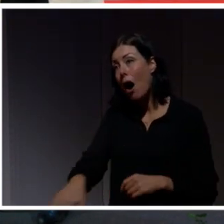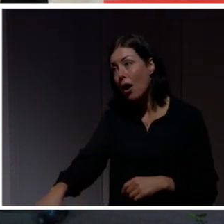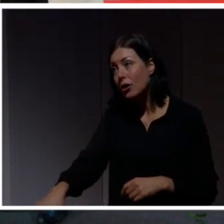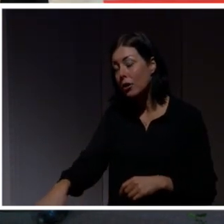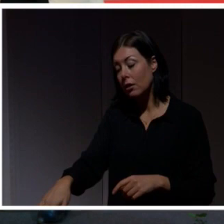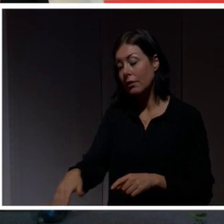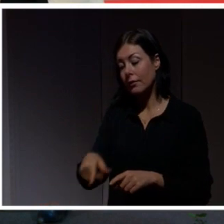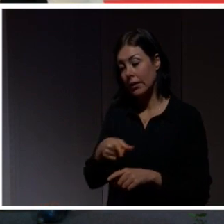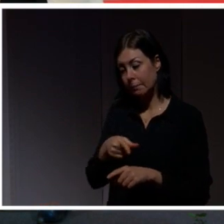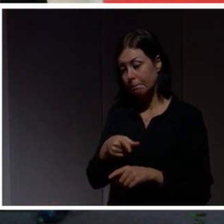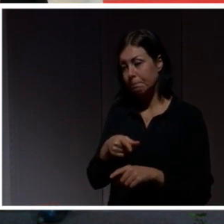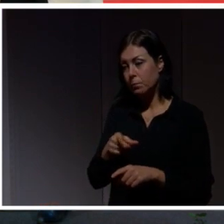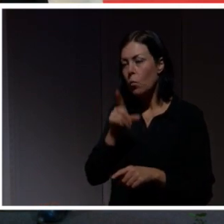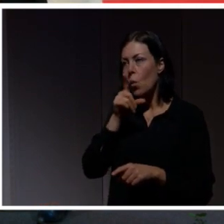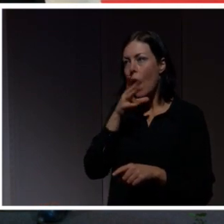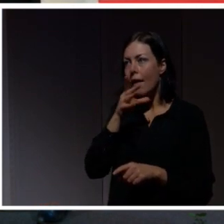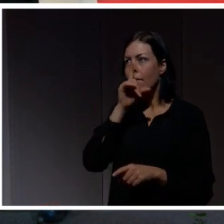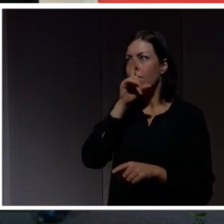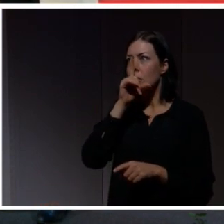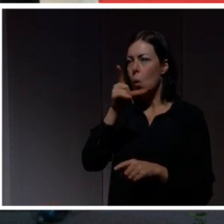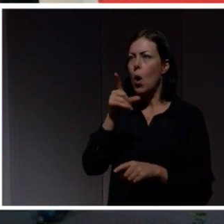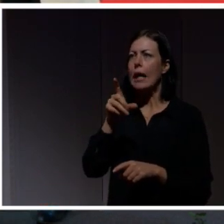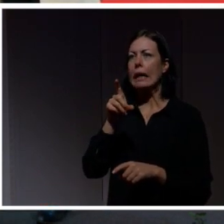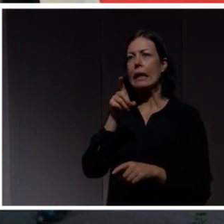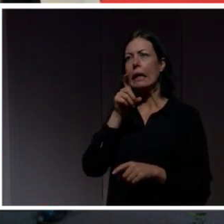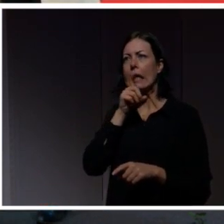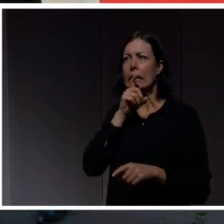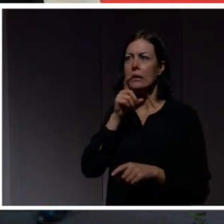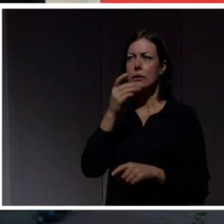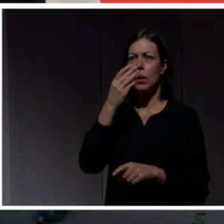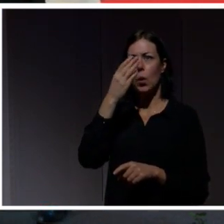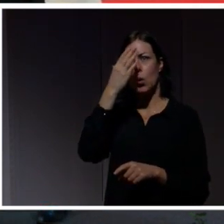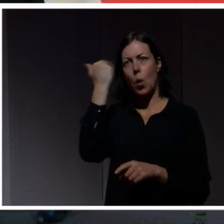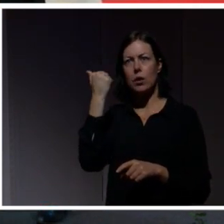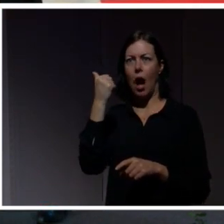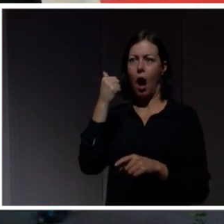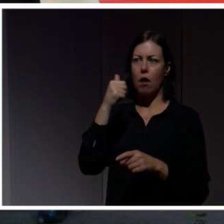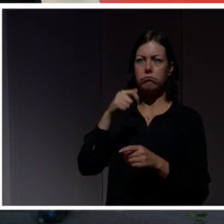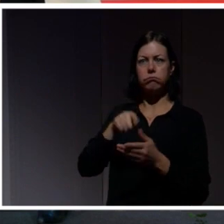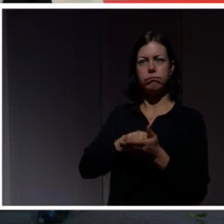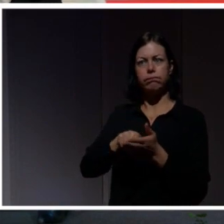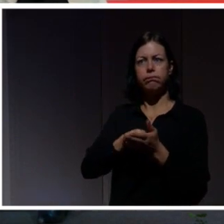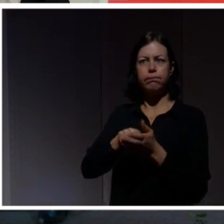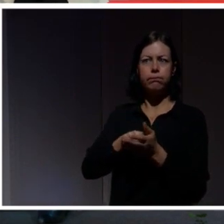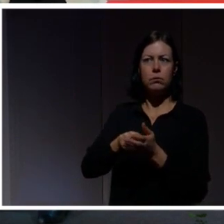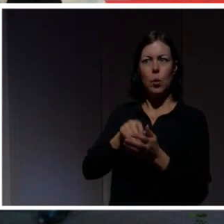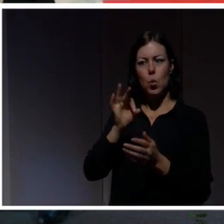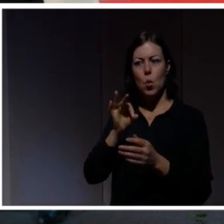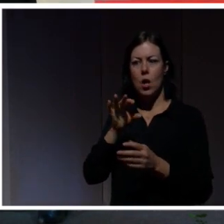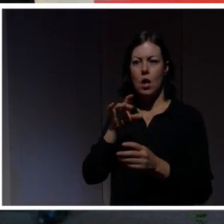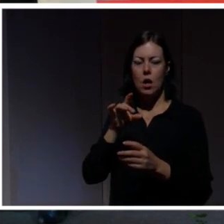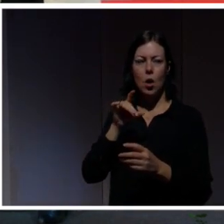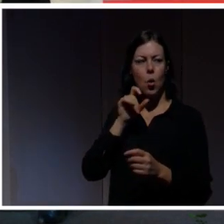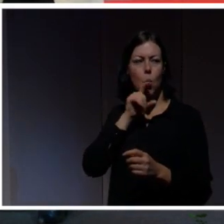ability to critically examine content. So when I showed you the artwork that has